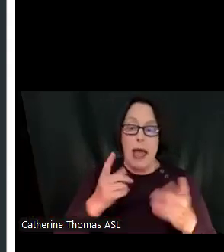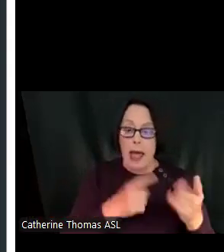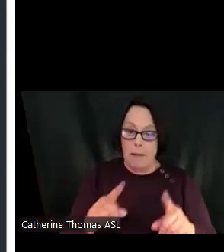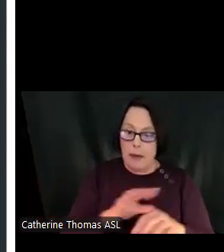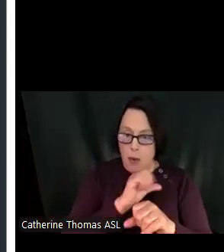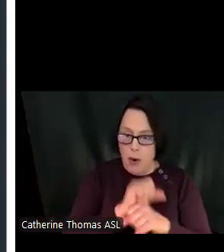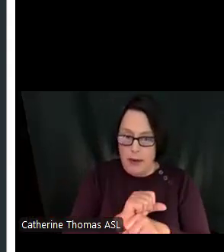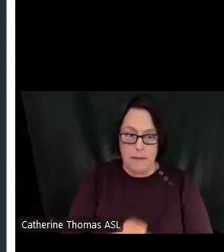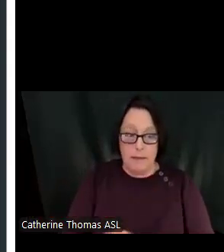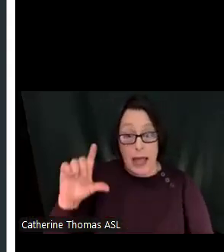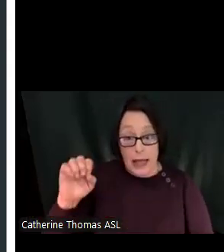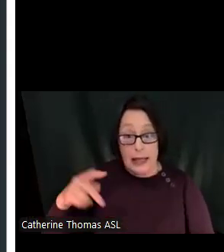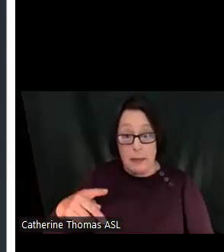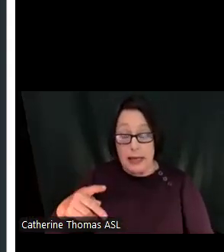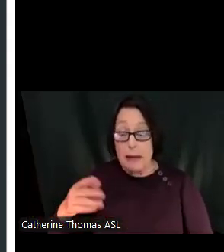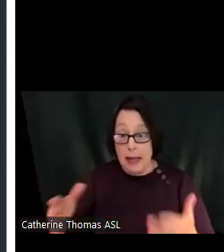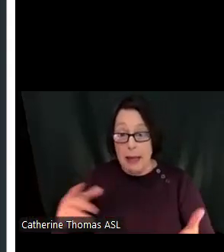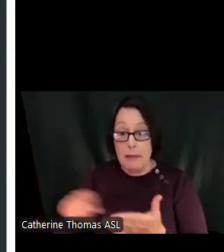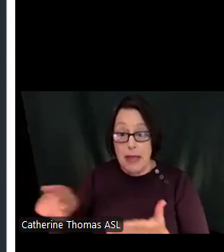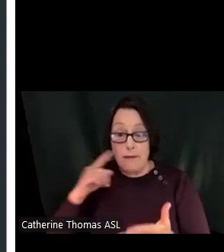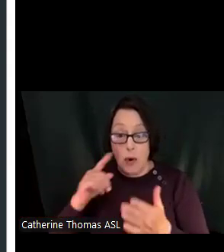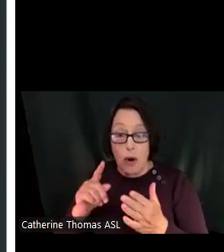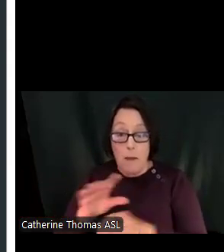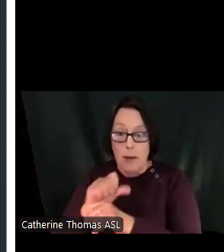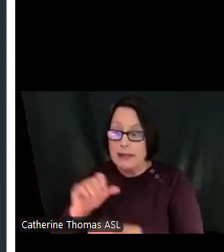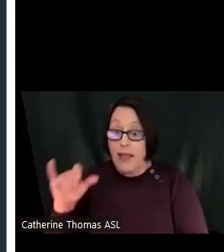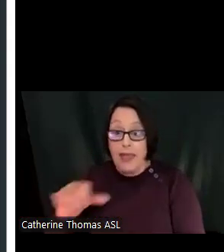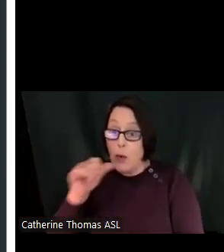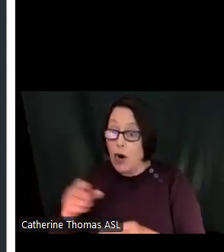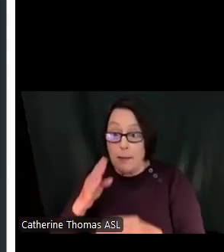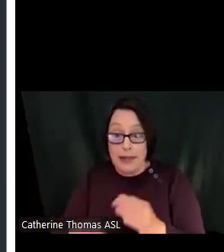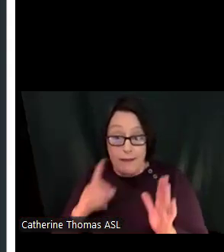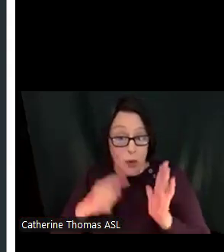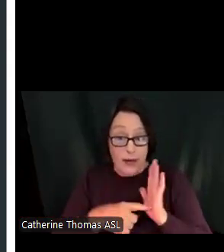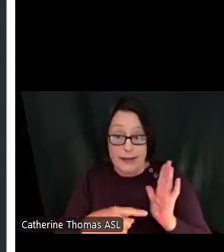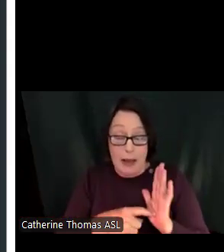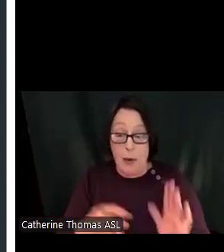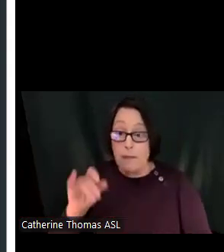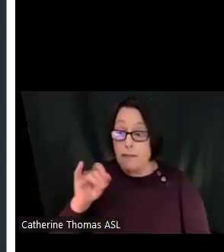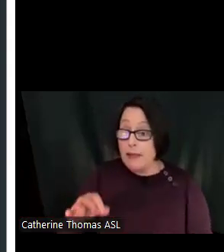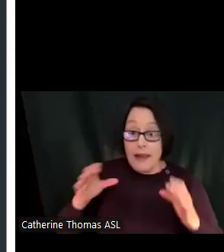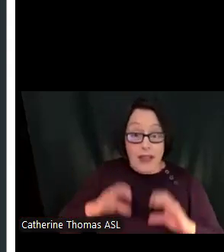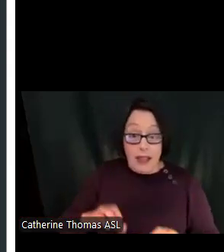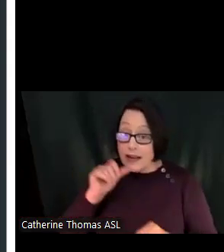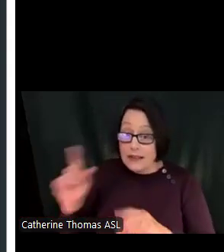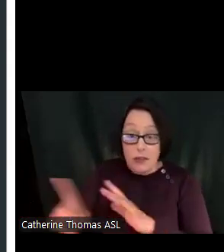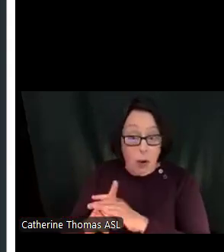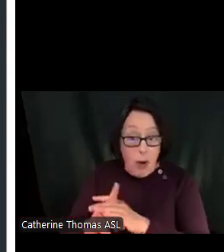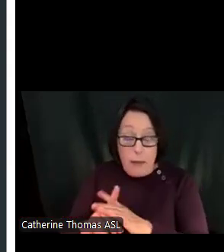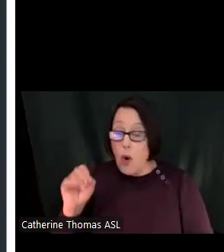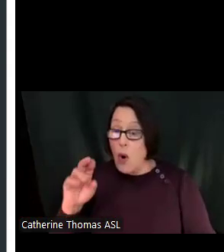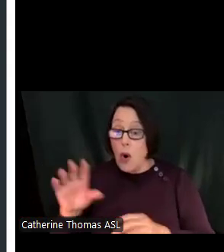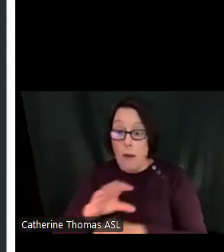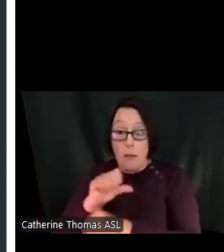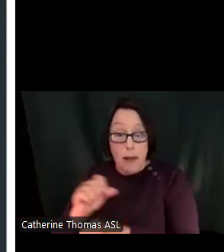LAPs can be paid for appointments that were not actually completed. For example, if the client no-shows or if the appointment was